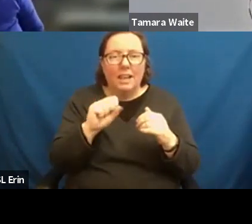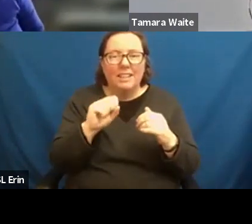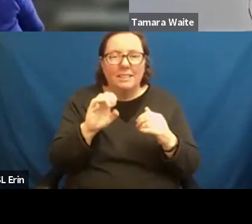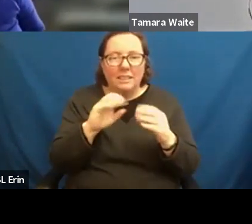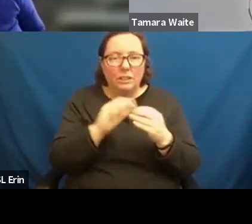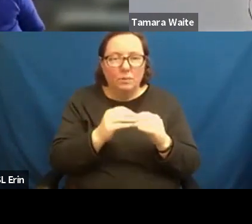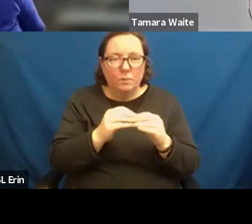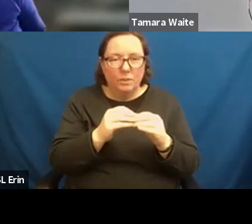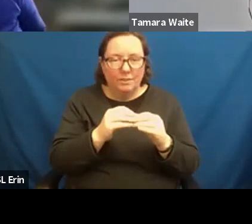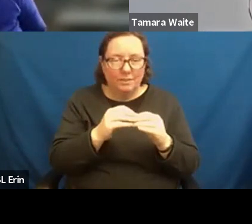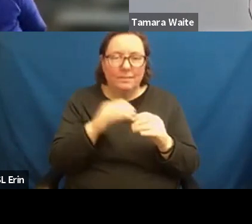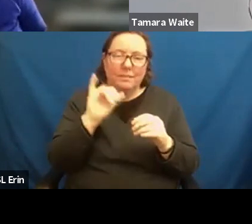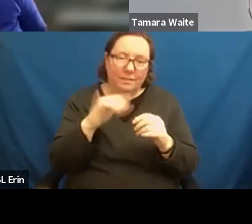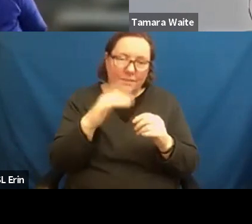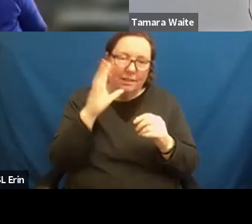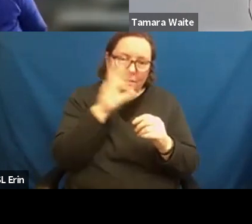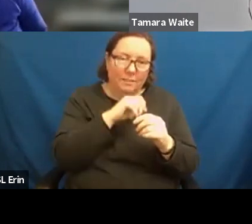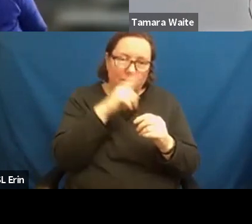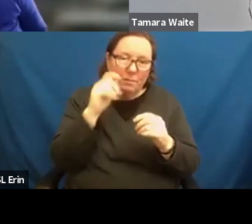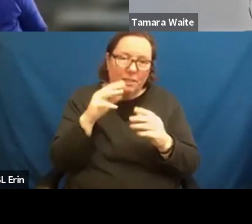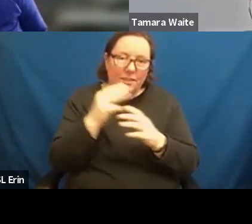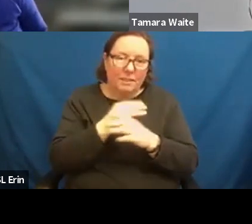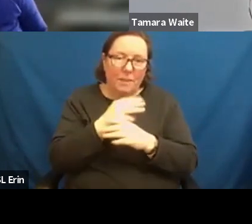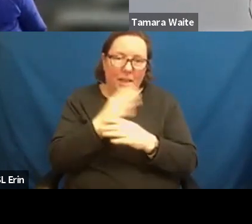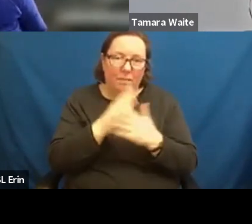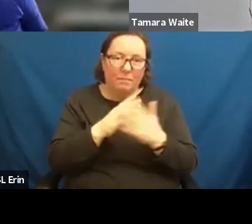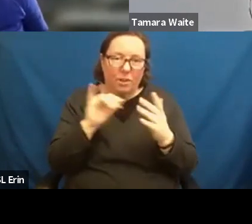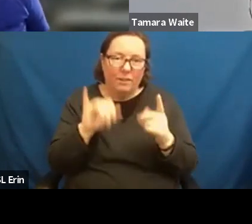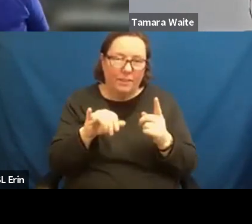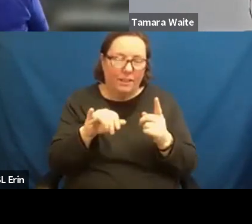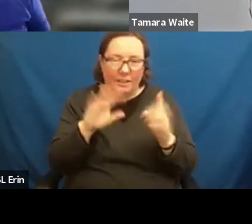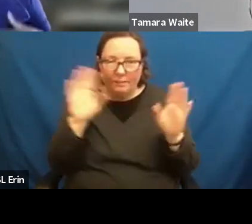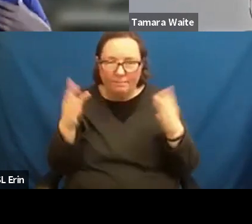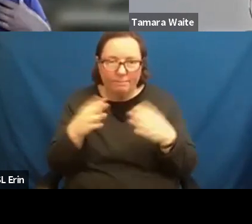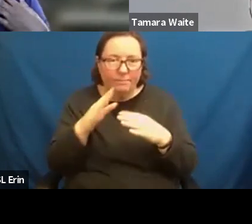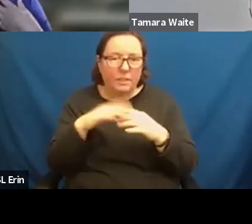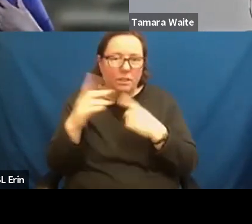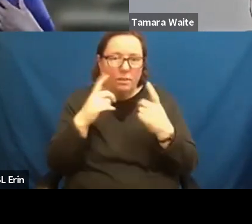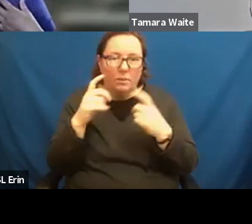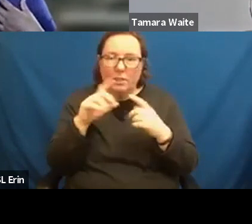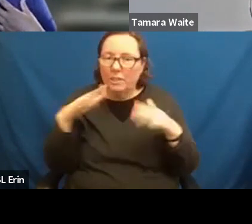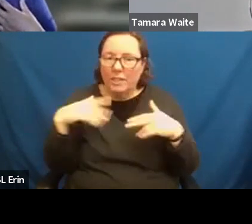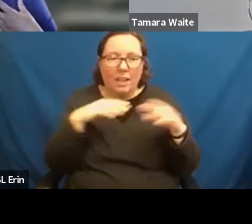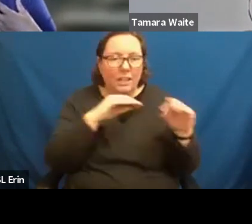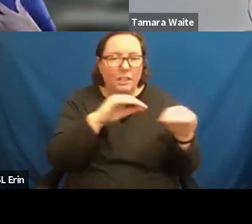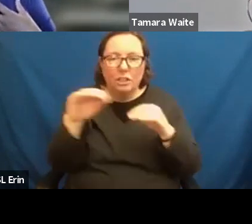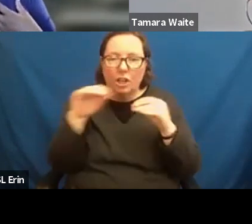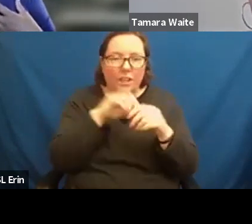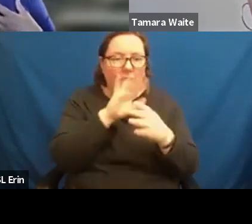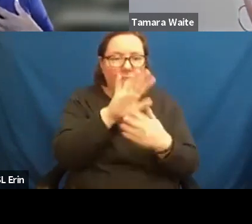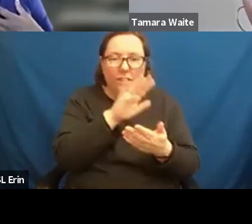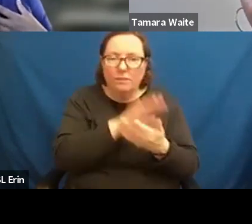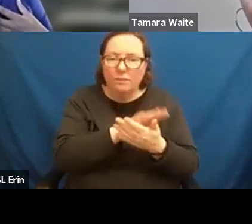presumably because the math section of ISEE deals with questions which have not yet been taught in these